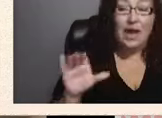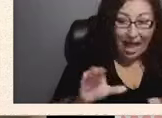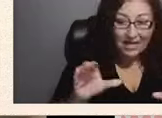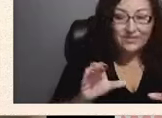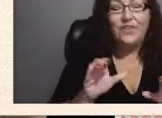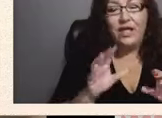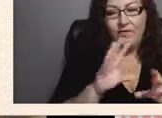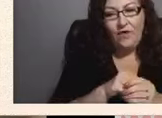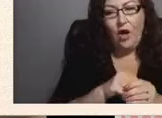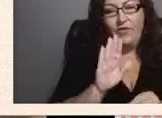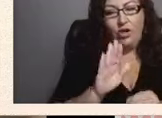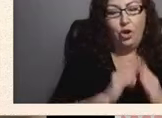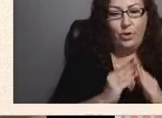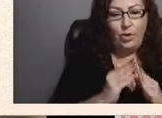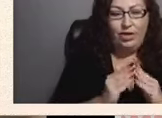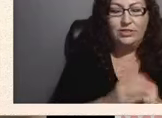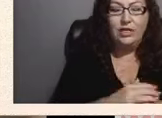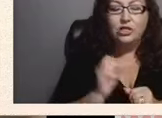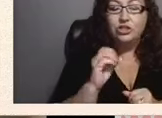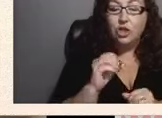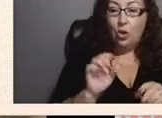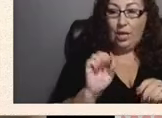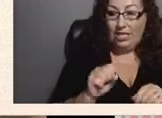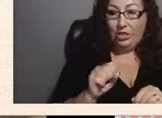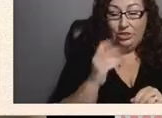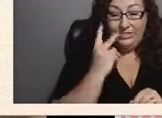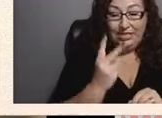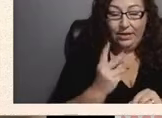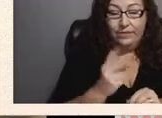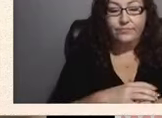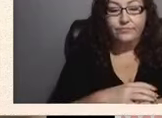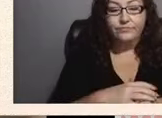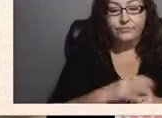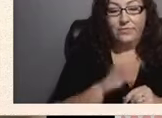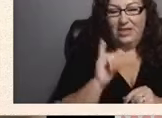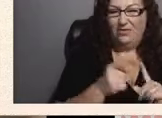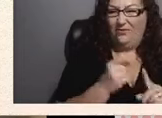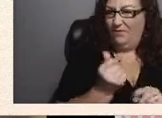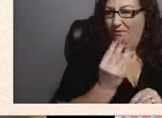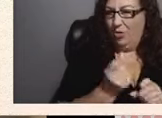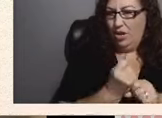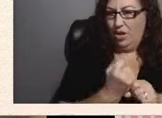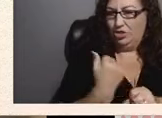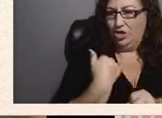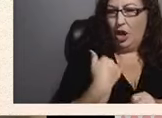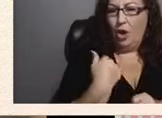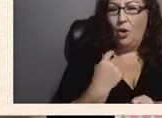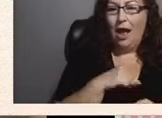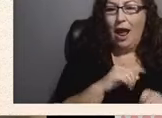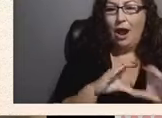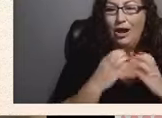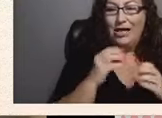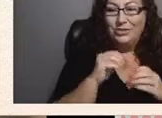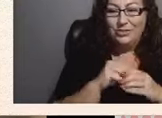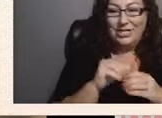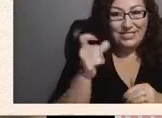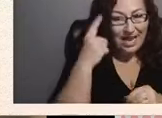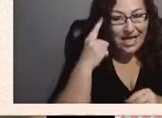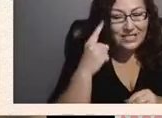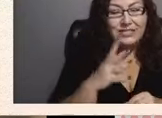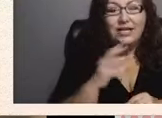their communities. So as you can see there, that was from a couple years ago when our class was in Tallahassee.